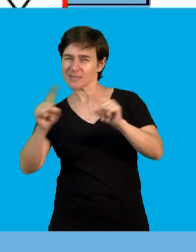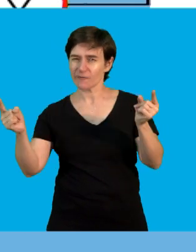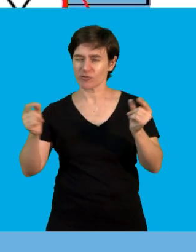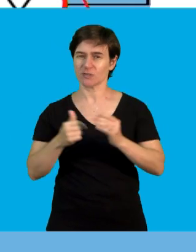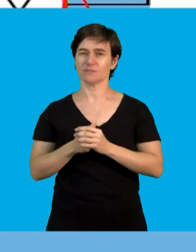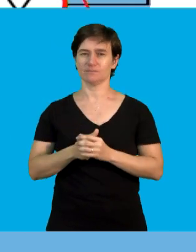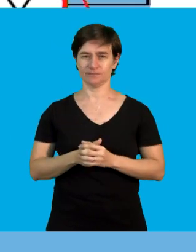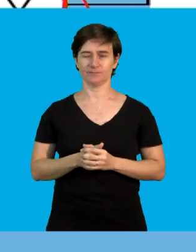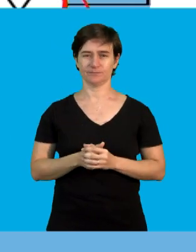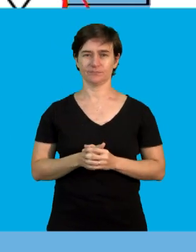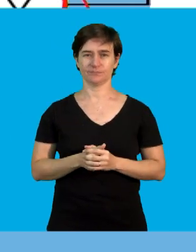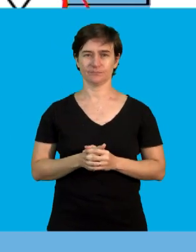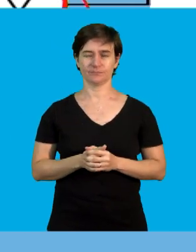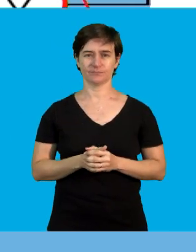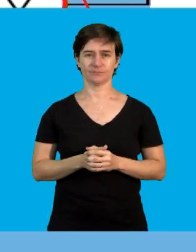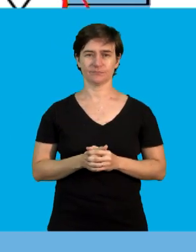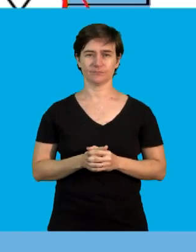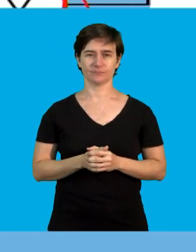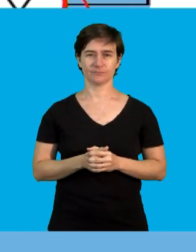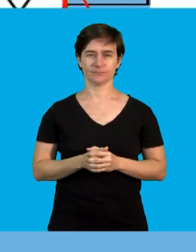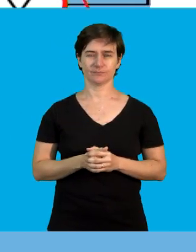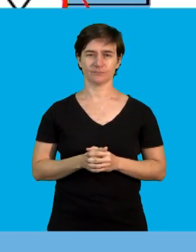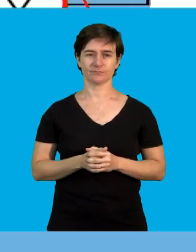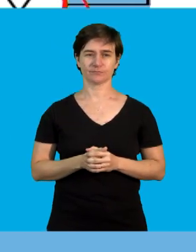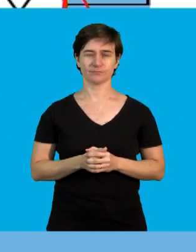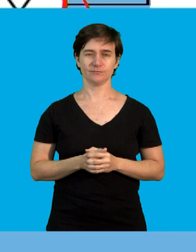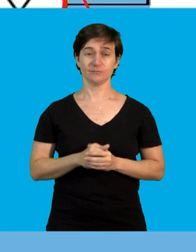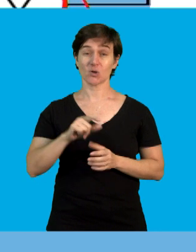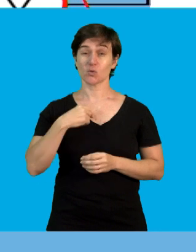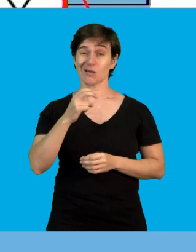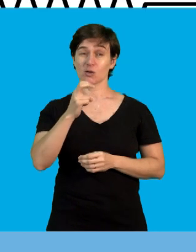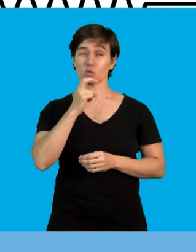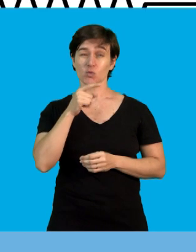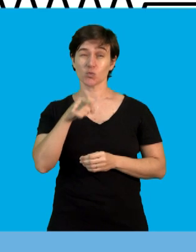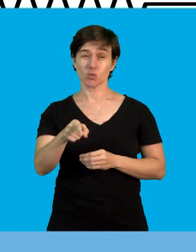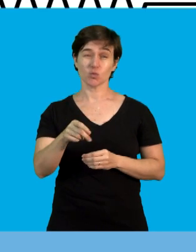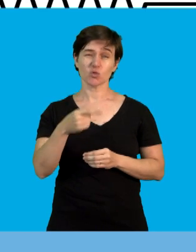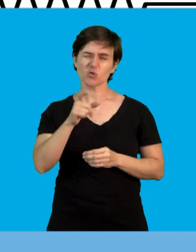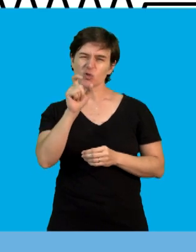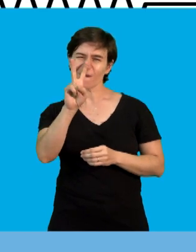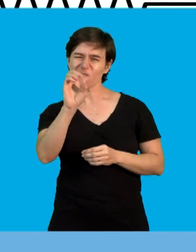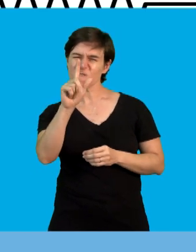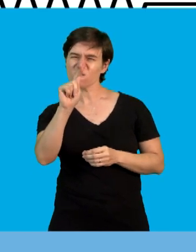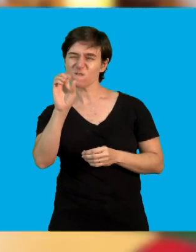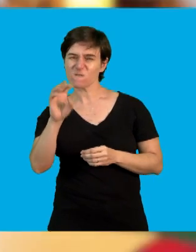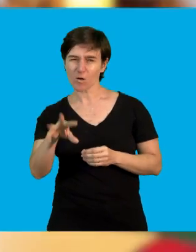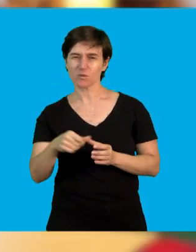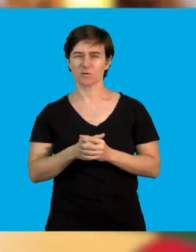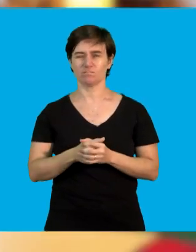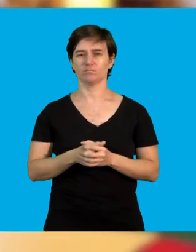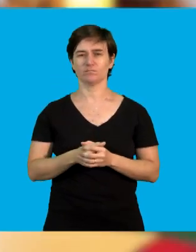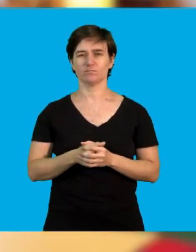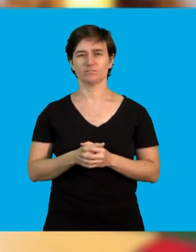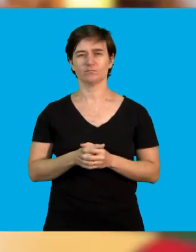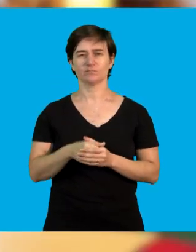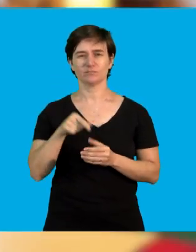to be registered on our device, our voltmeter. So remember, we are using the potential difference to measure the voltage, and it is measured